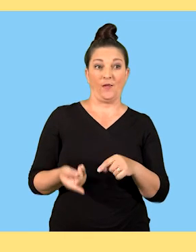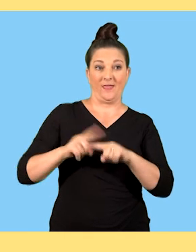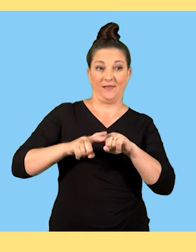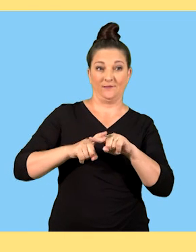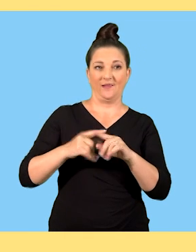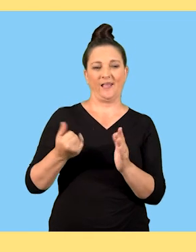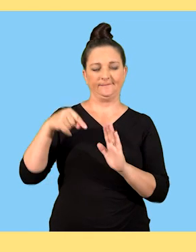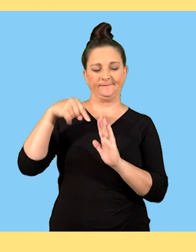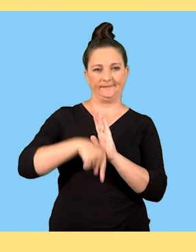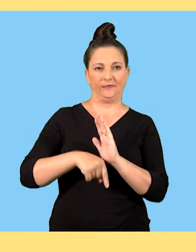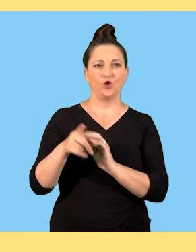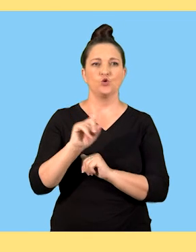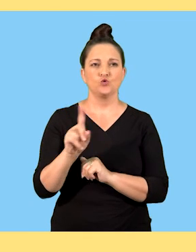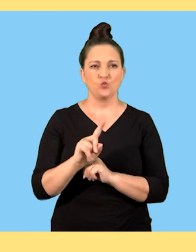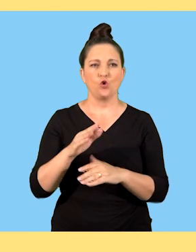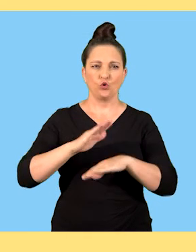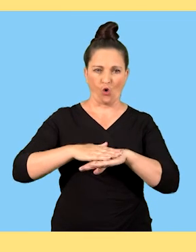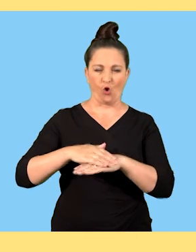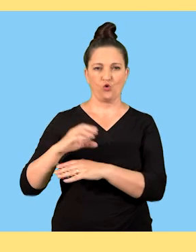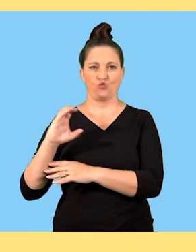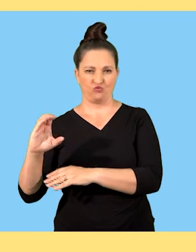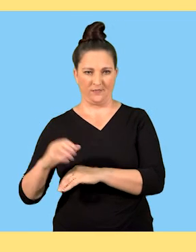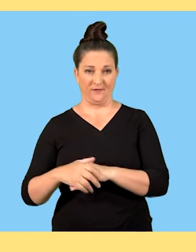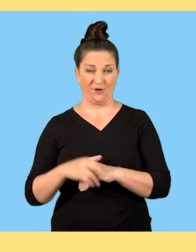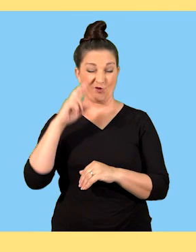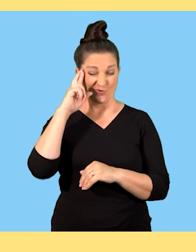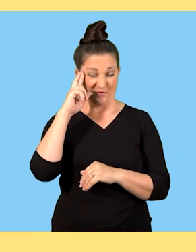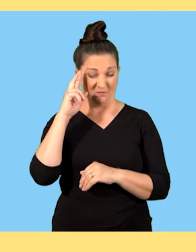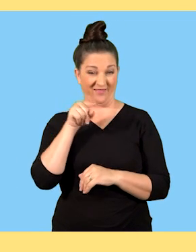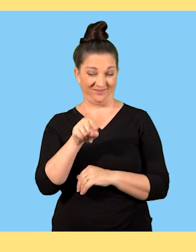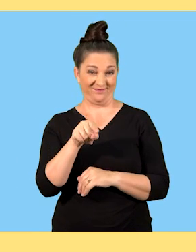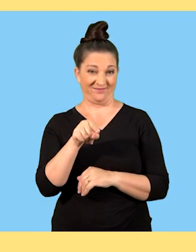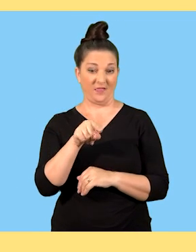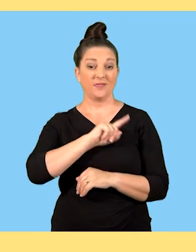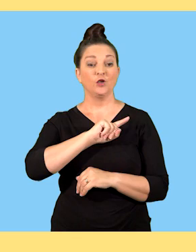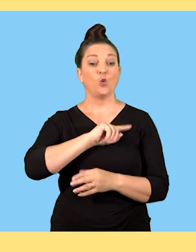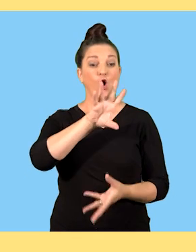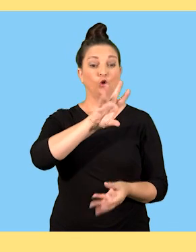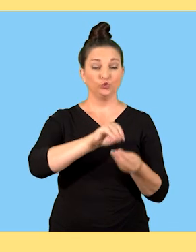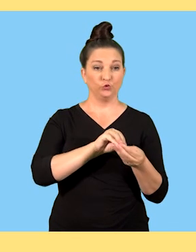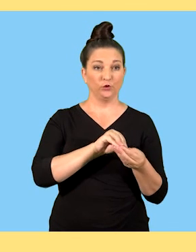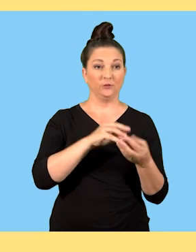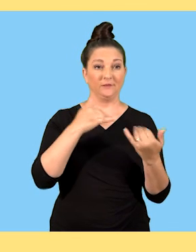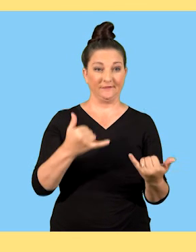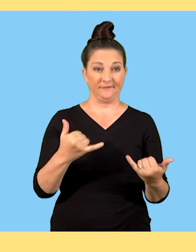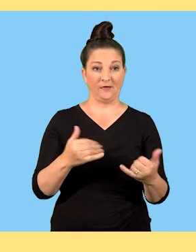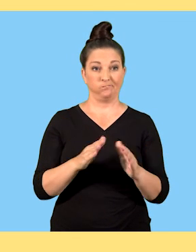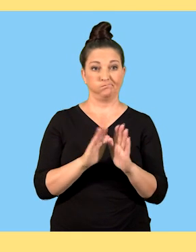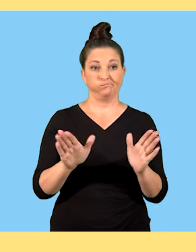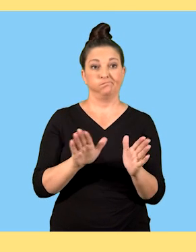it decreases on the credit. That simply means you take the total that is in the pre-adjustment trial